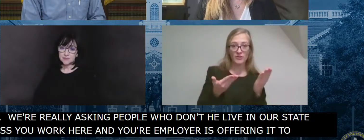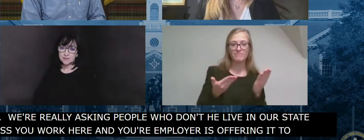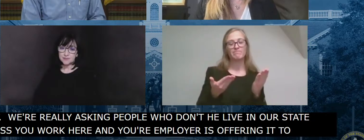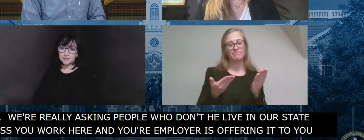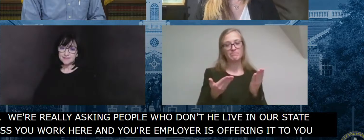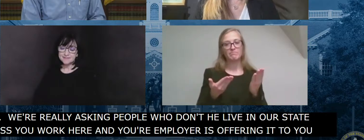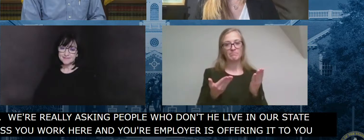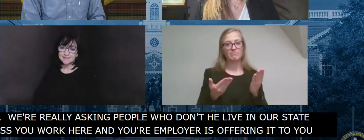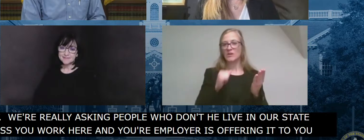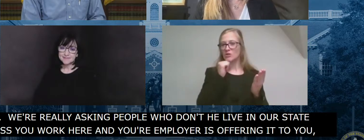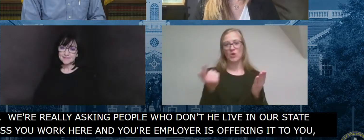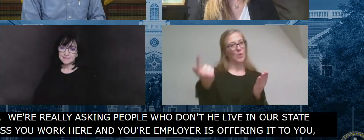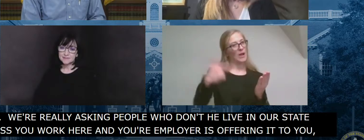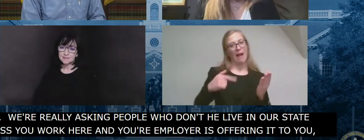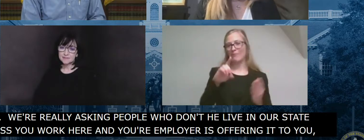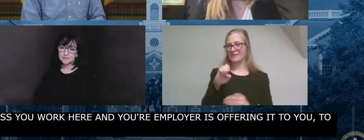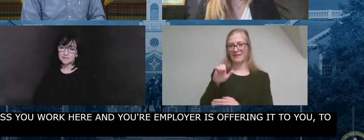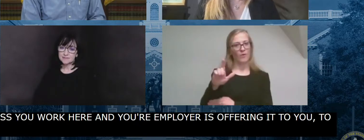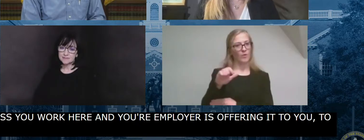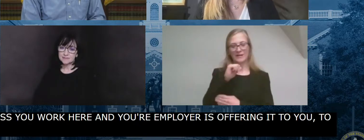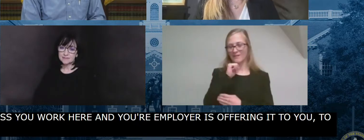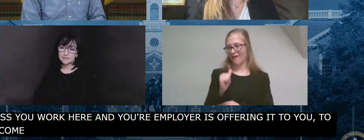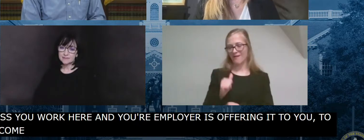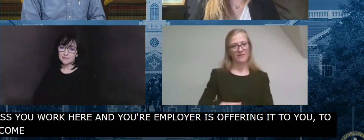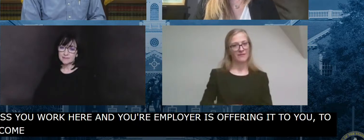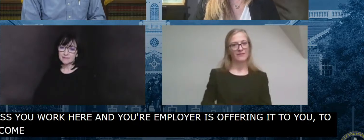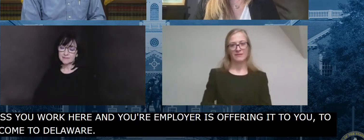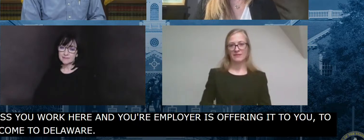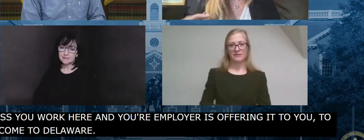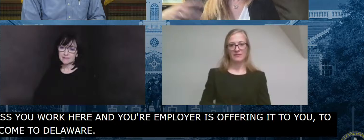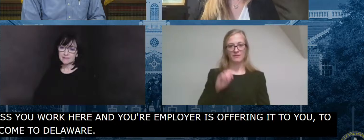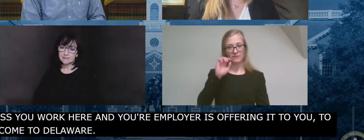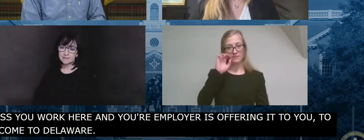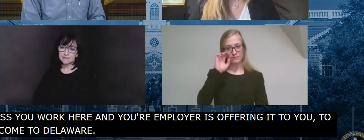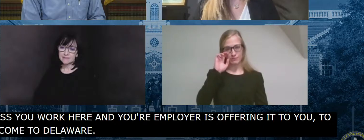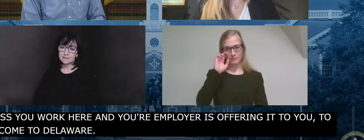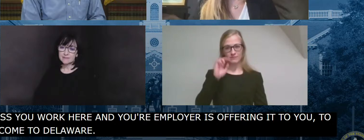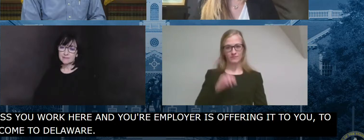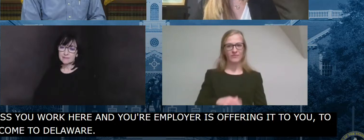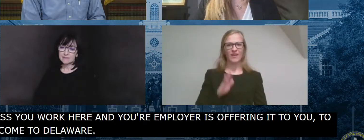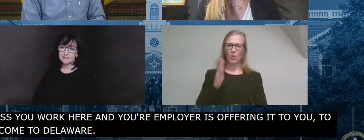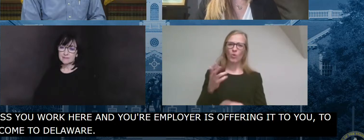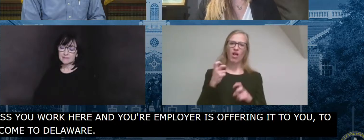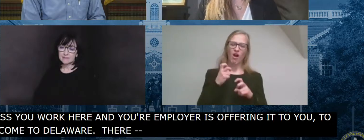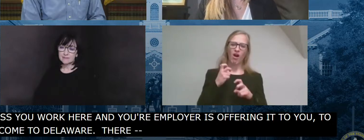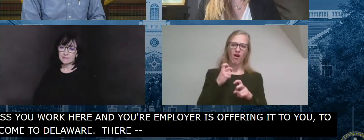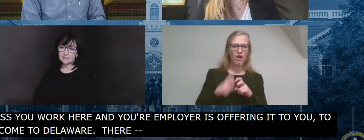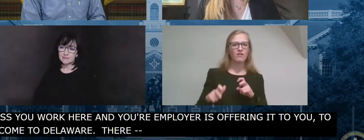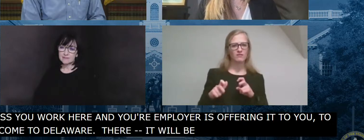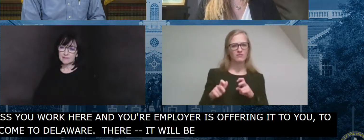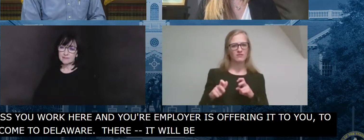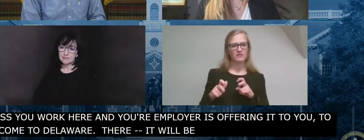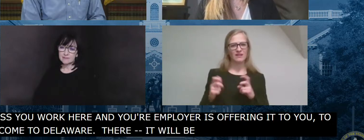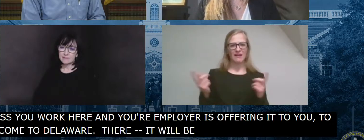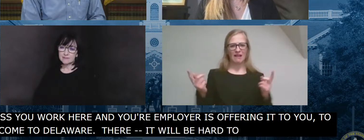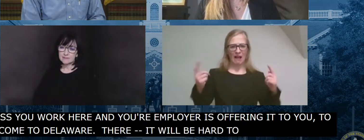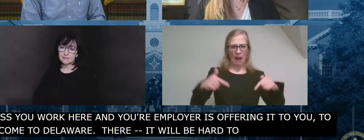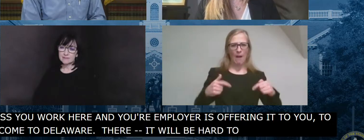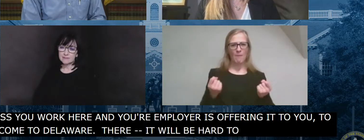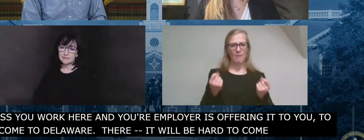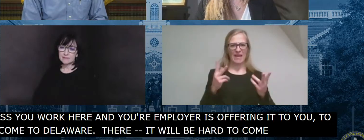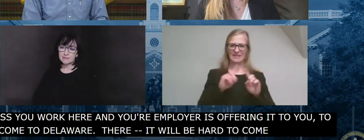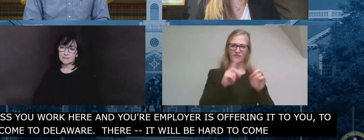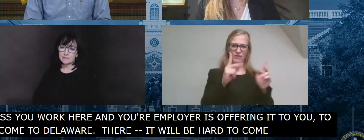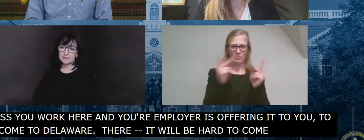to not come to Delaware. And I there will be kind of it will be hard to come to many places to get vaccinated